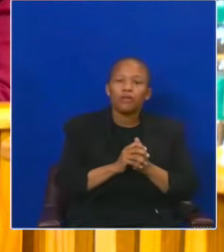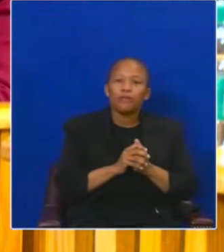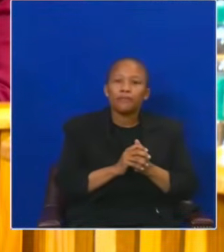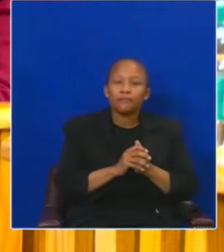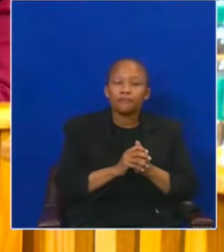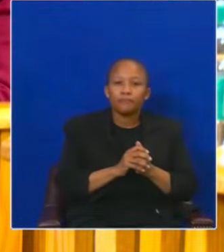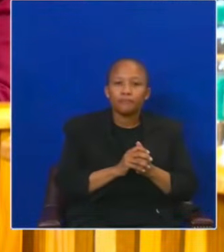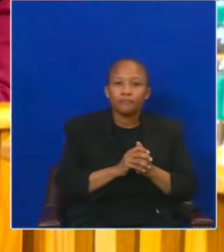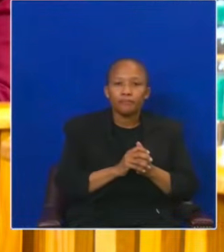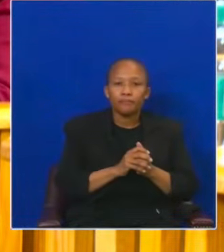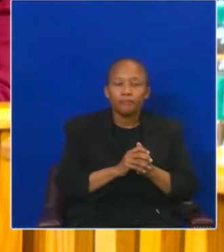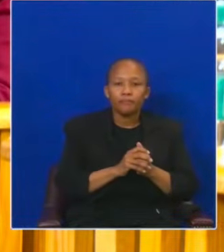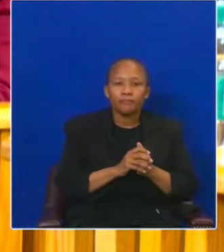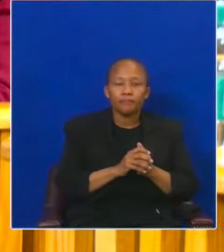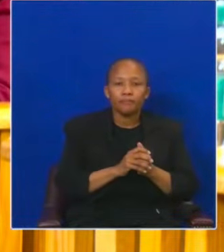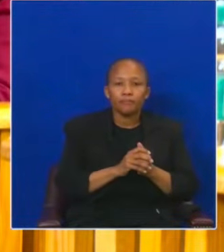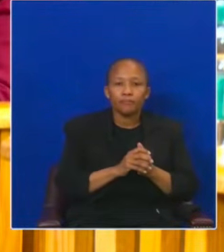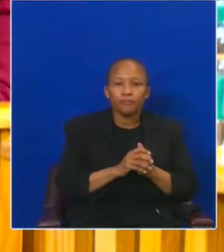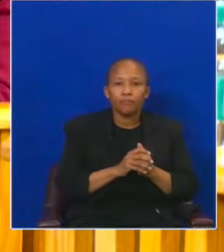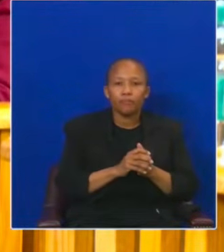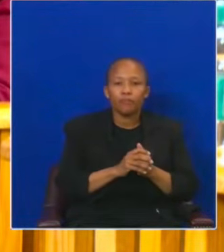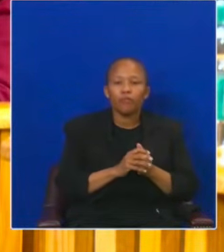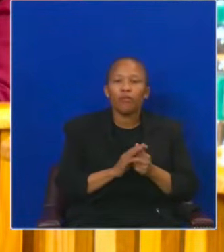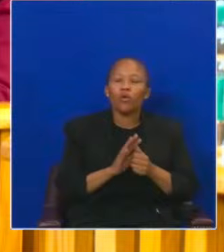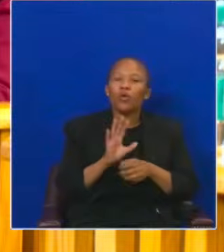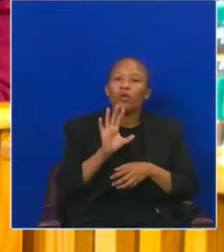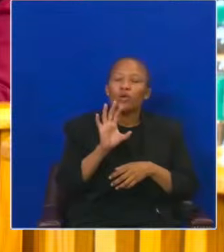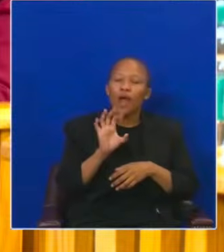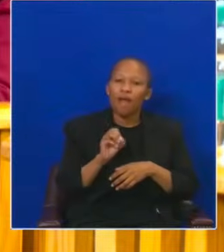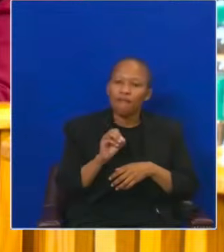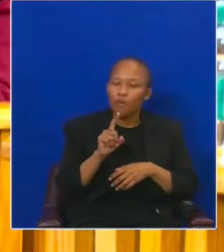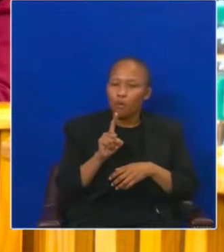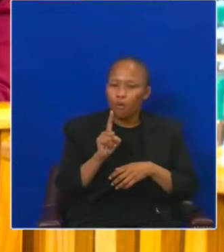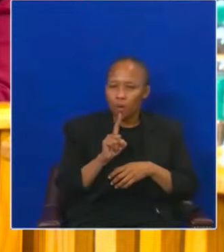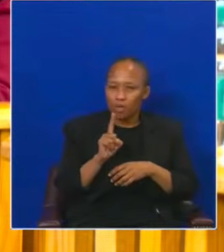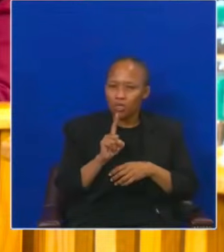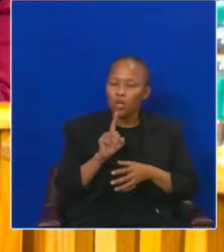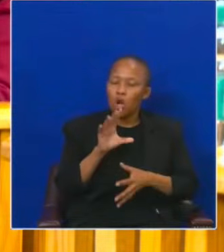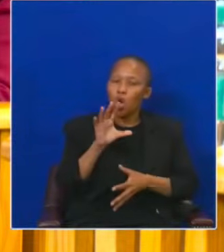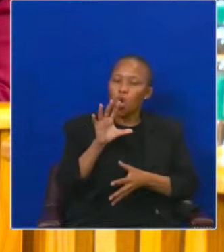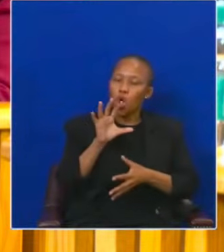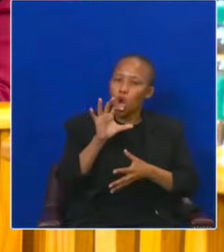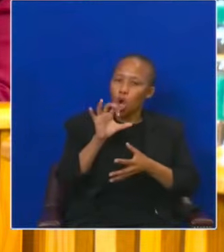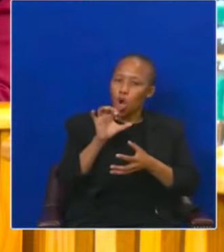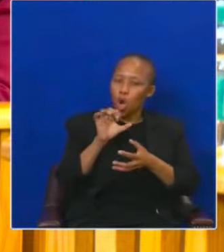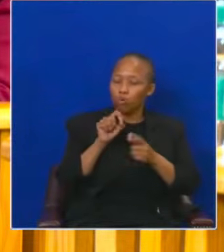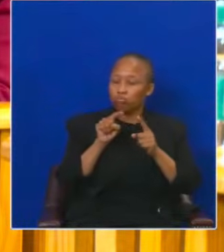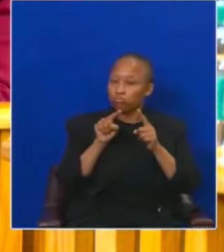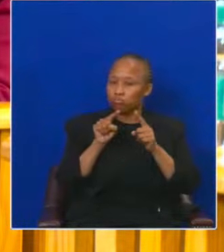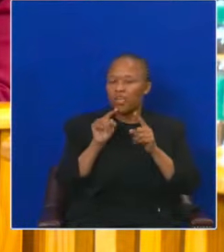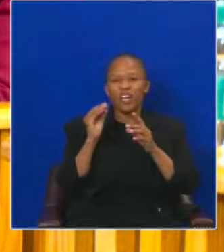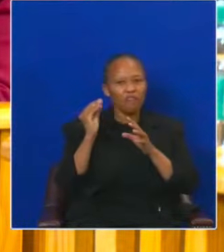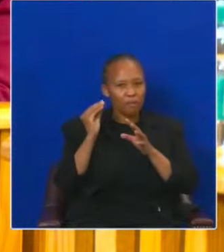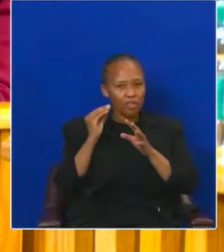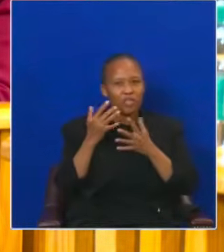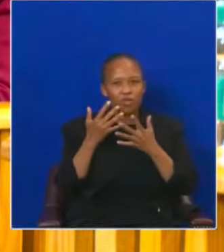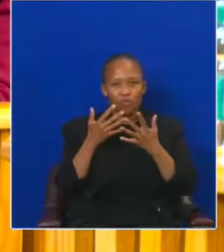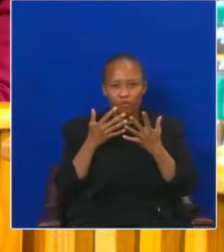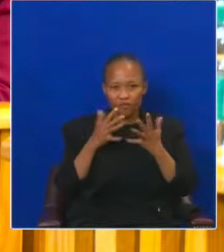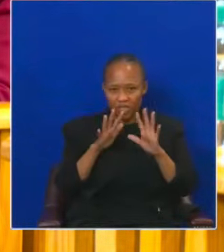conclusions or reflections that you drew following from the operation at Mr. Madlanga's